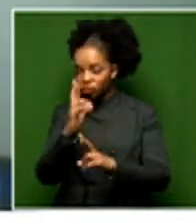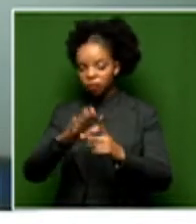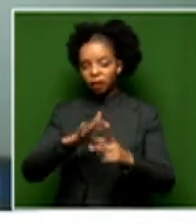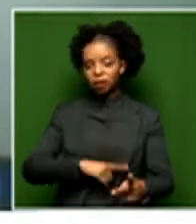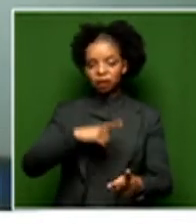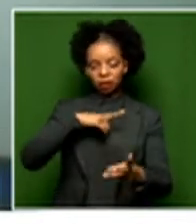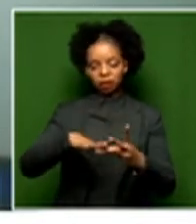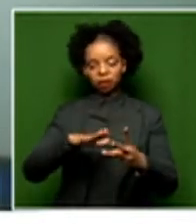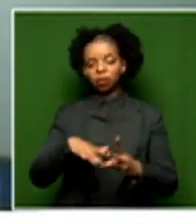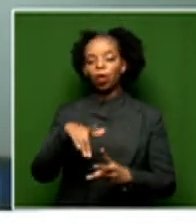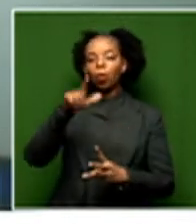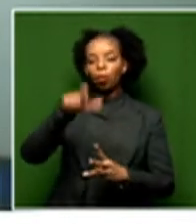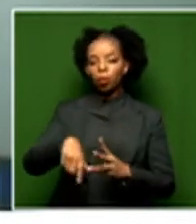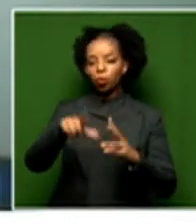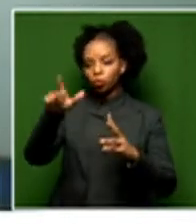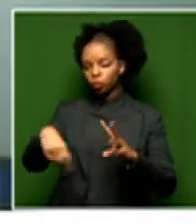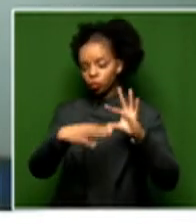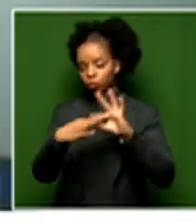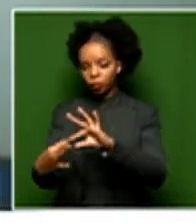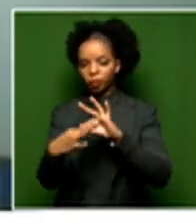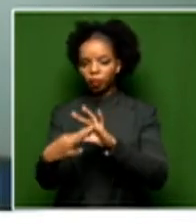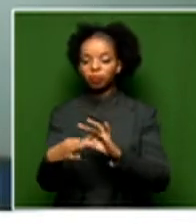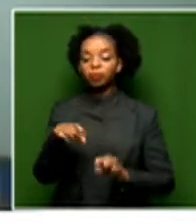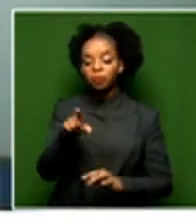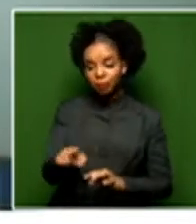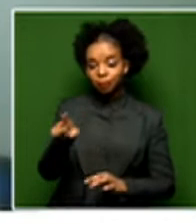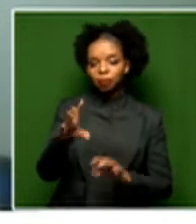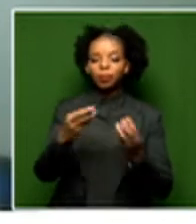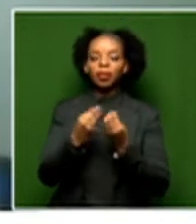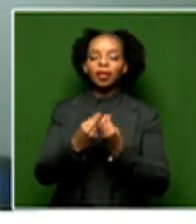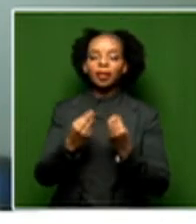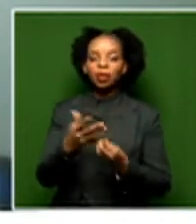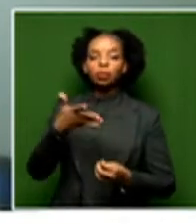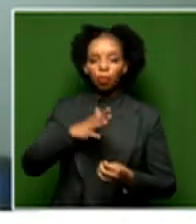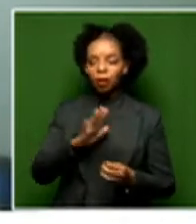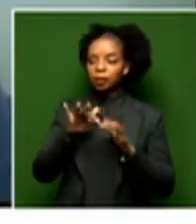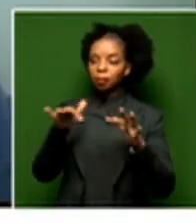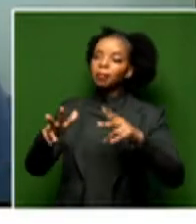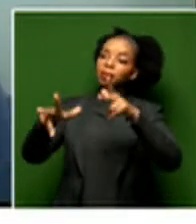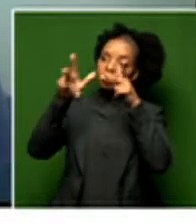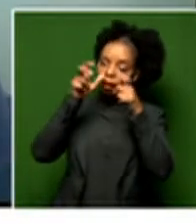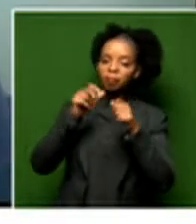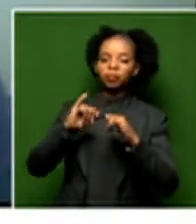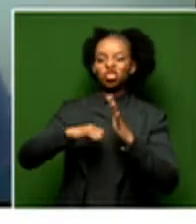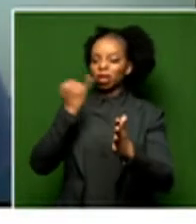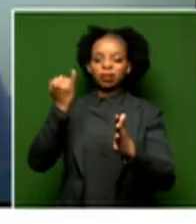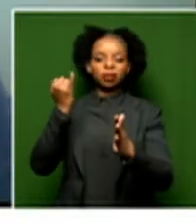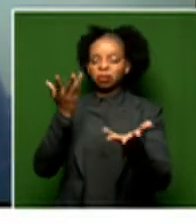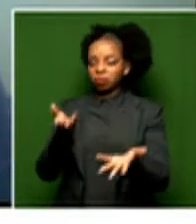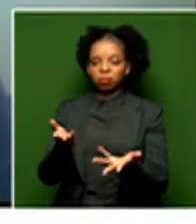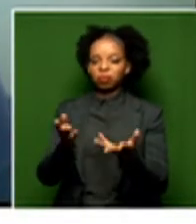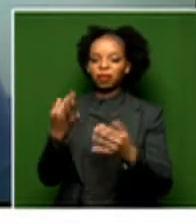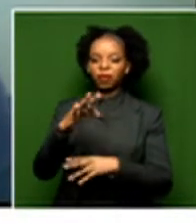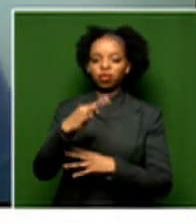those are the things that we wanted to drive beyond the actual fashion. I mean, I'm just looking at the blanket behind